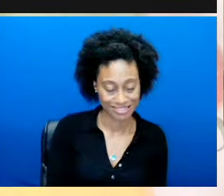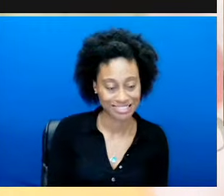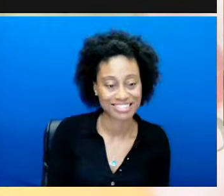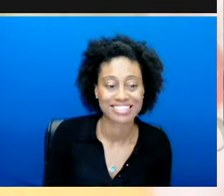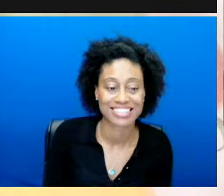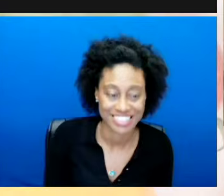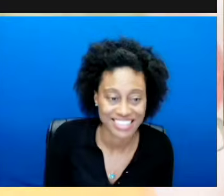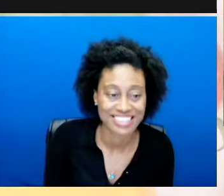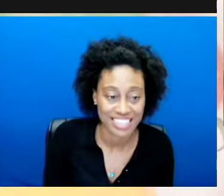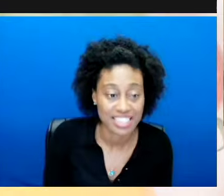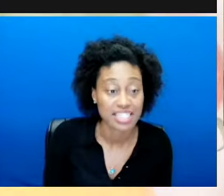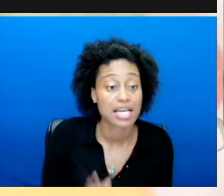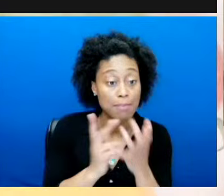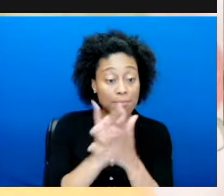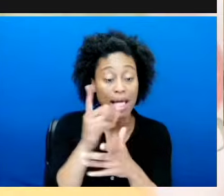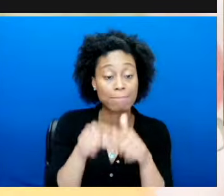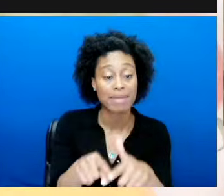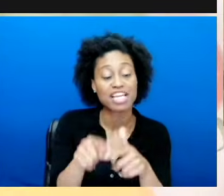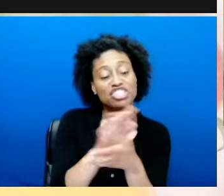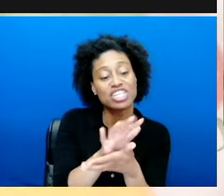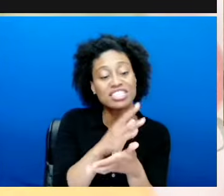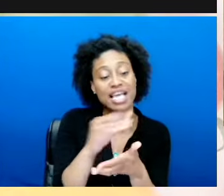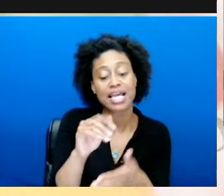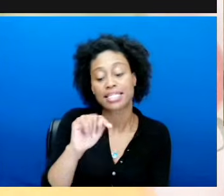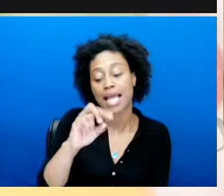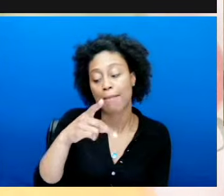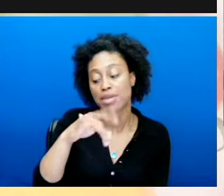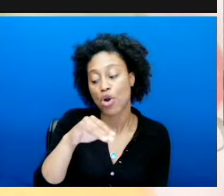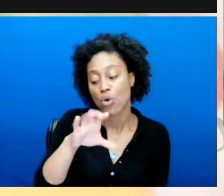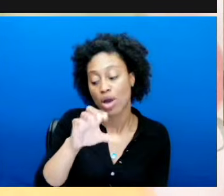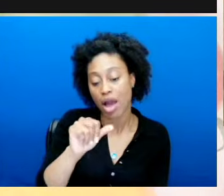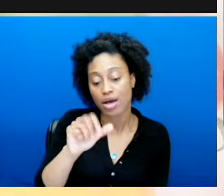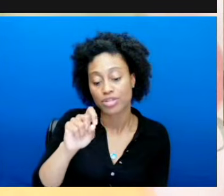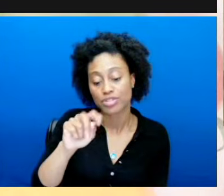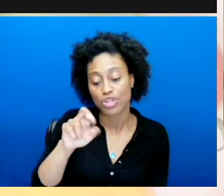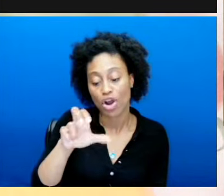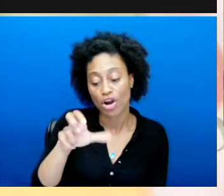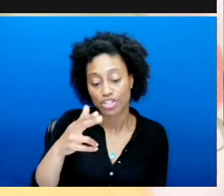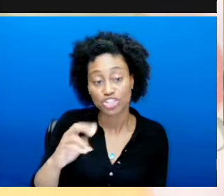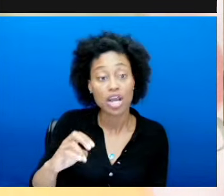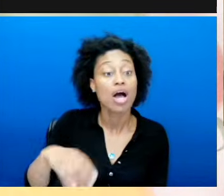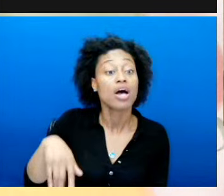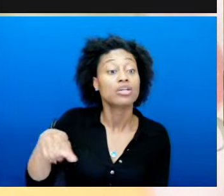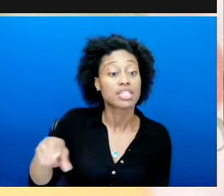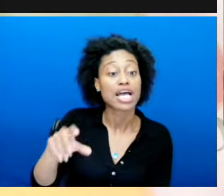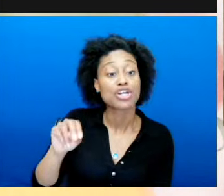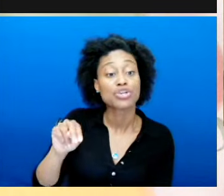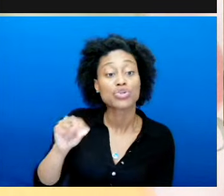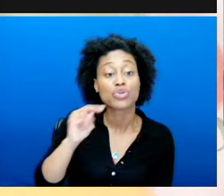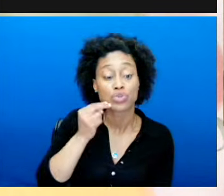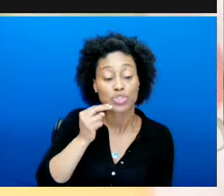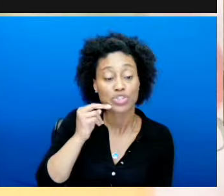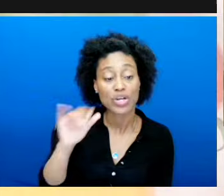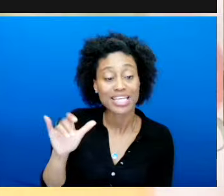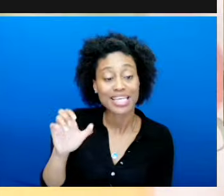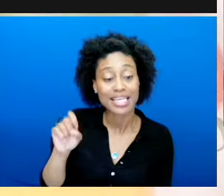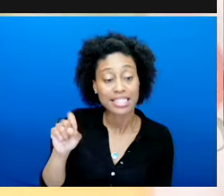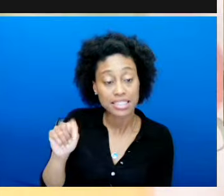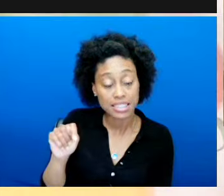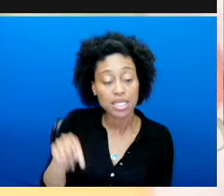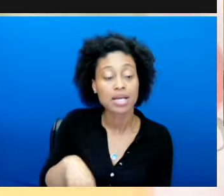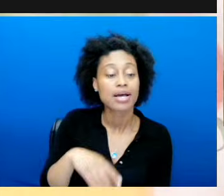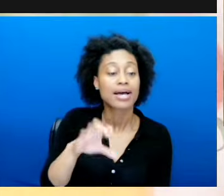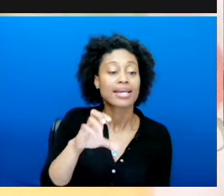so we have plant-based cheese and tapioca starch, nutritional yeast. These are options: cashew milk,